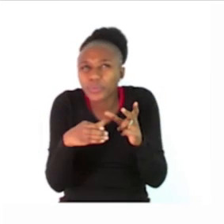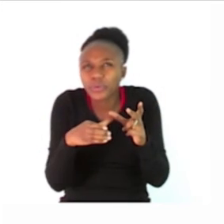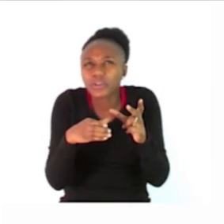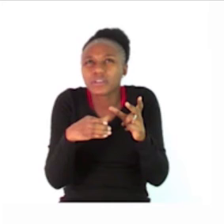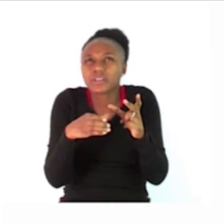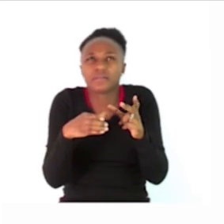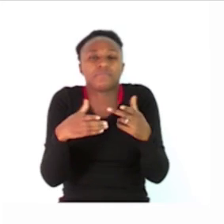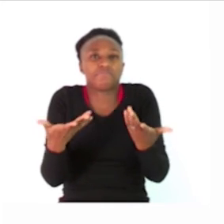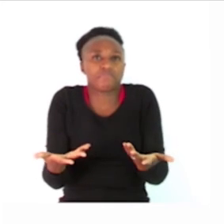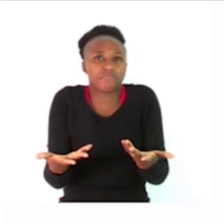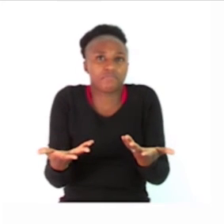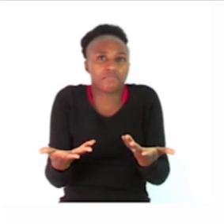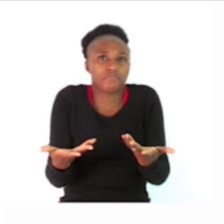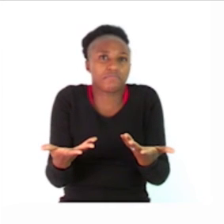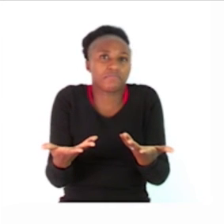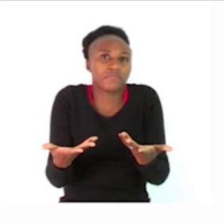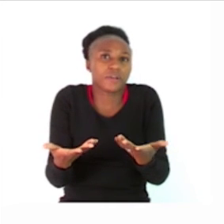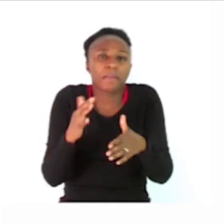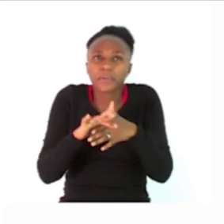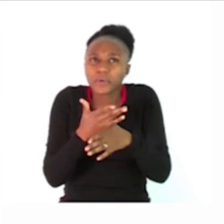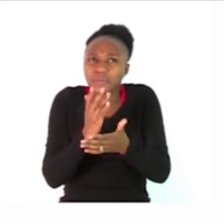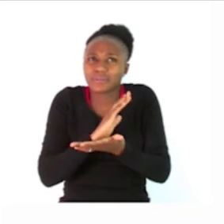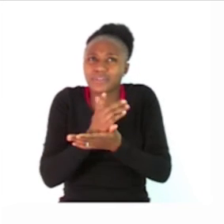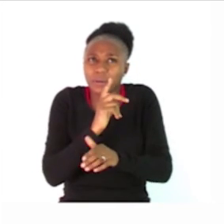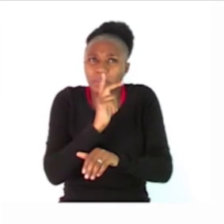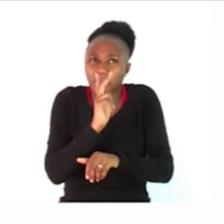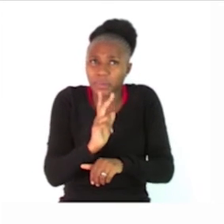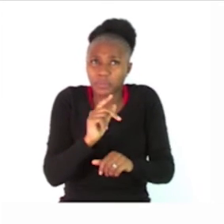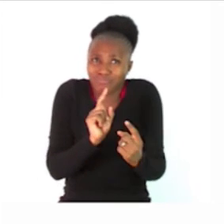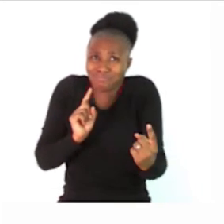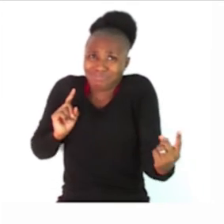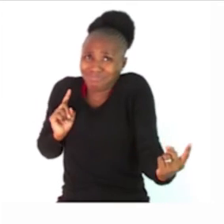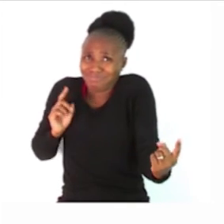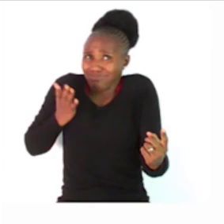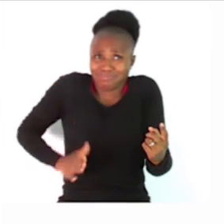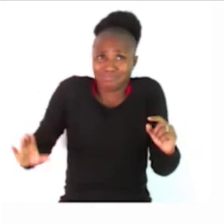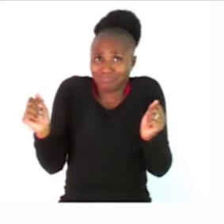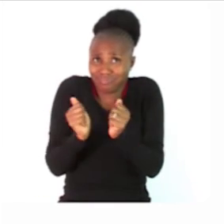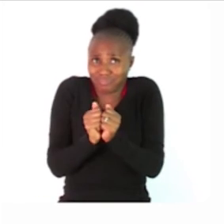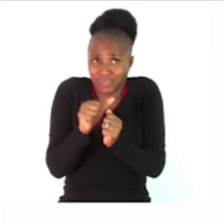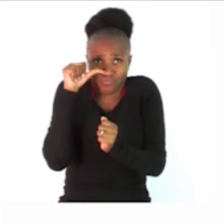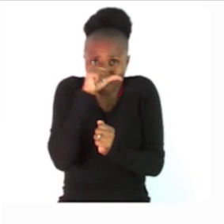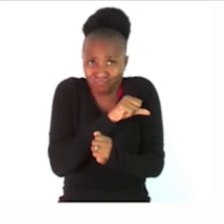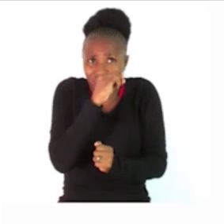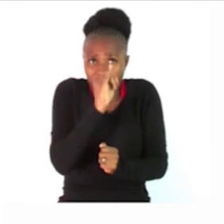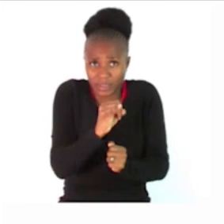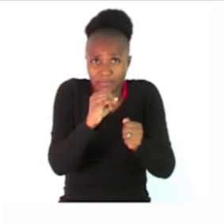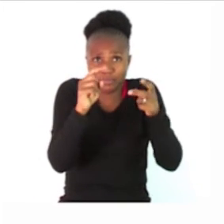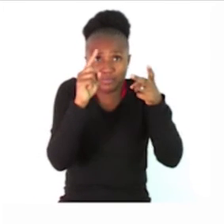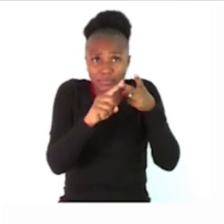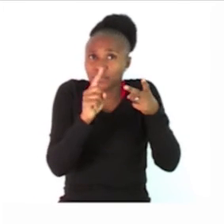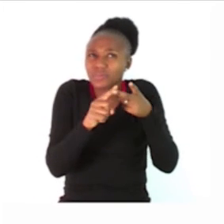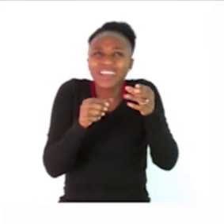social asset can be a problem to the one next to you. And then number 2 is state the